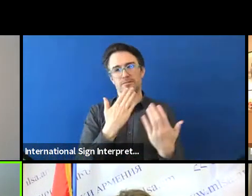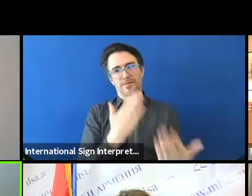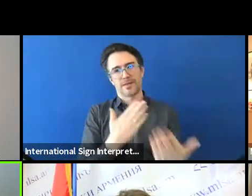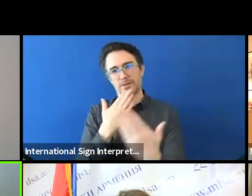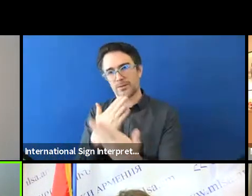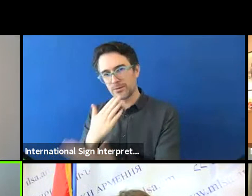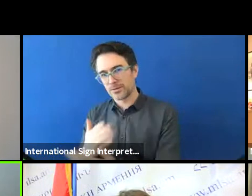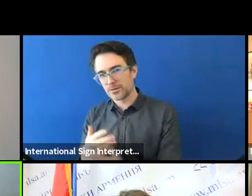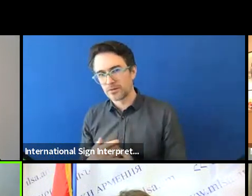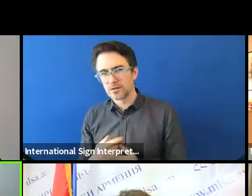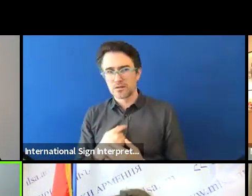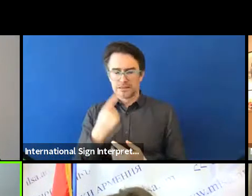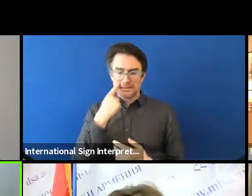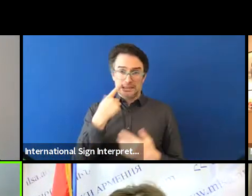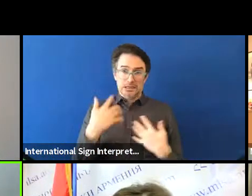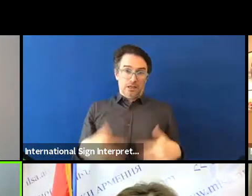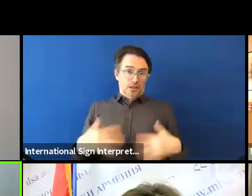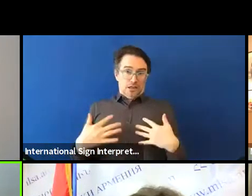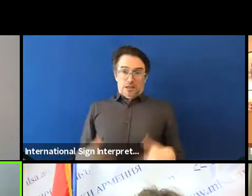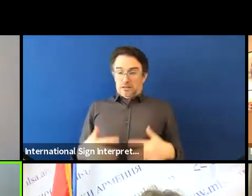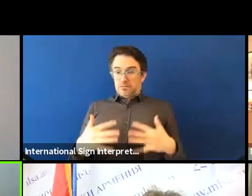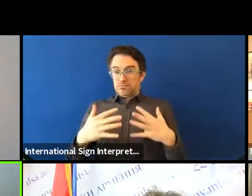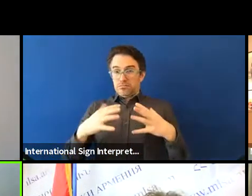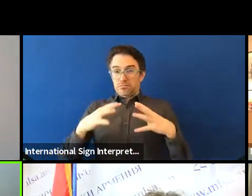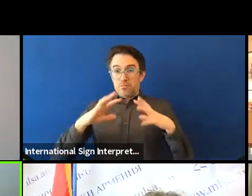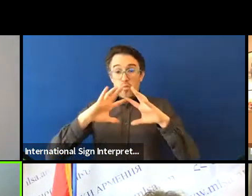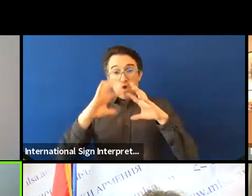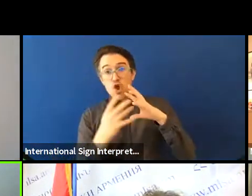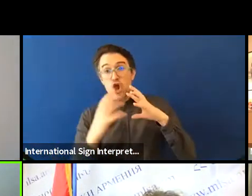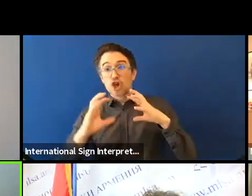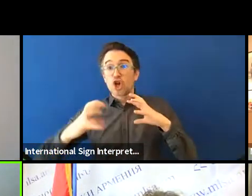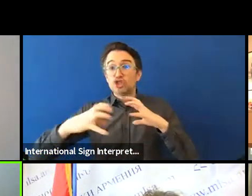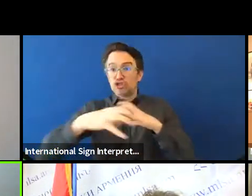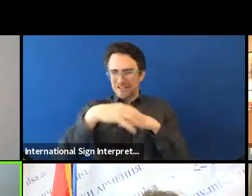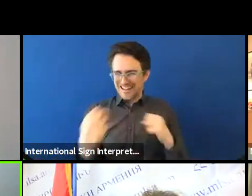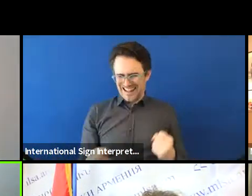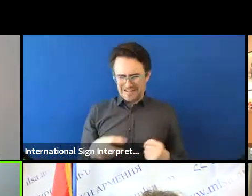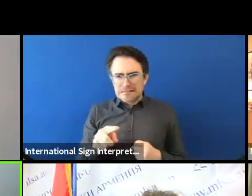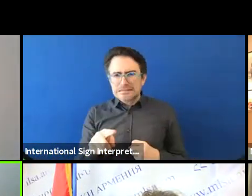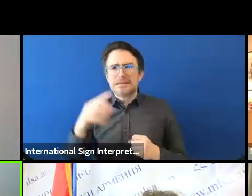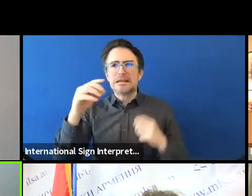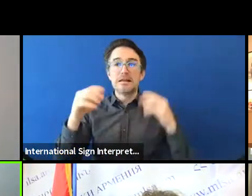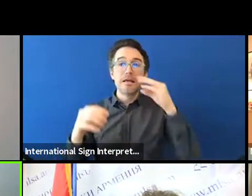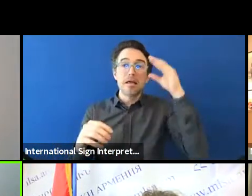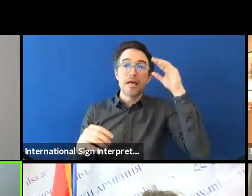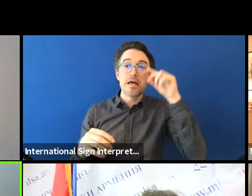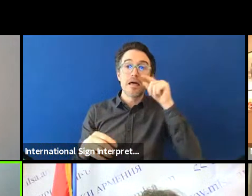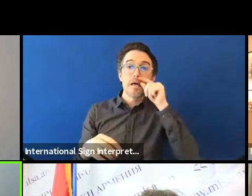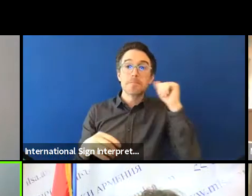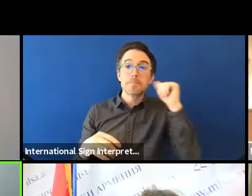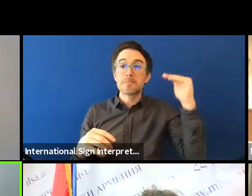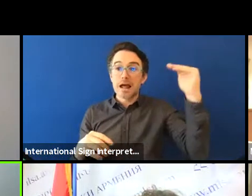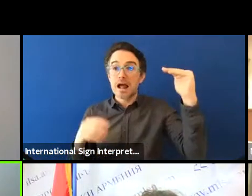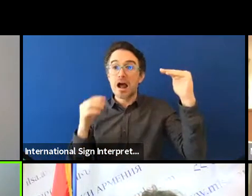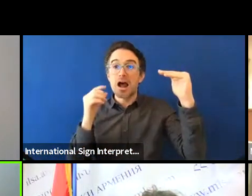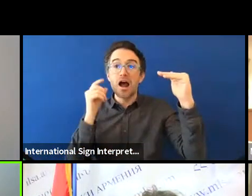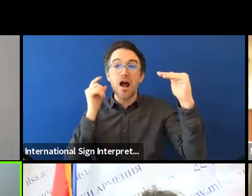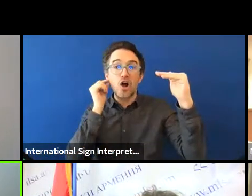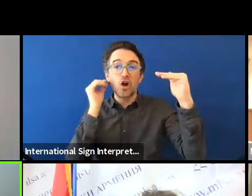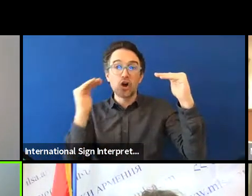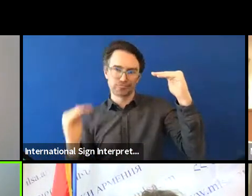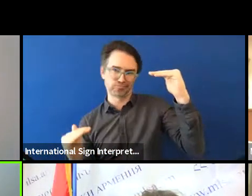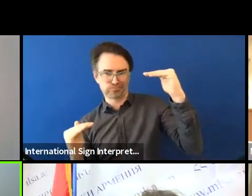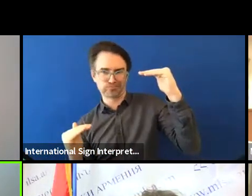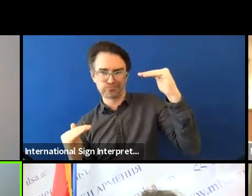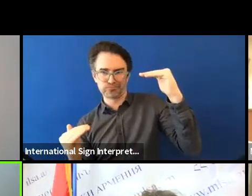seriously affects the value and confidence of girls. But I would also like to say, concluding